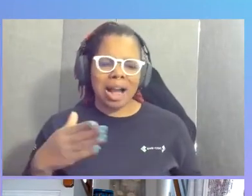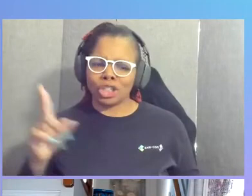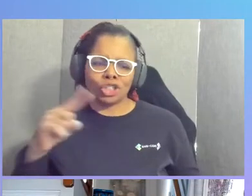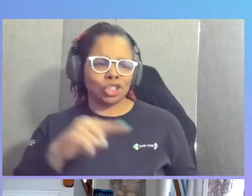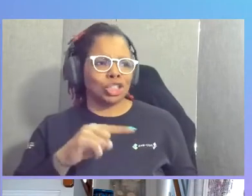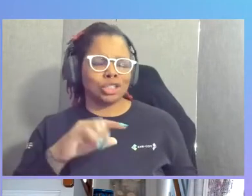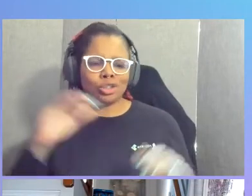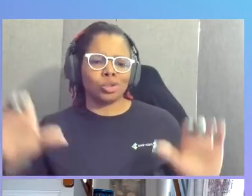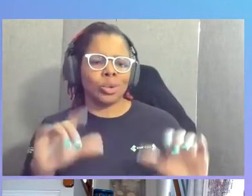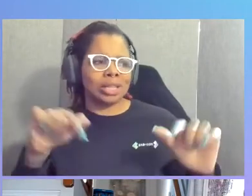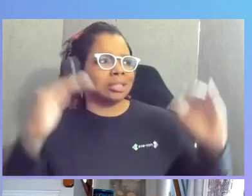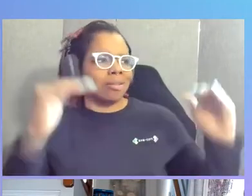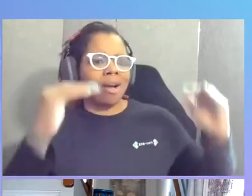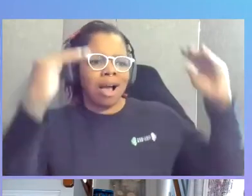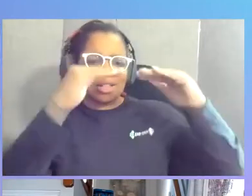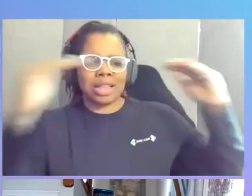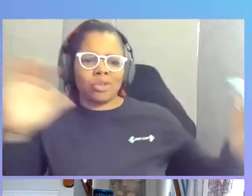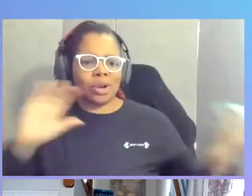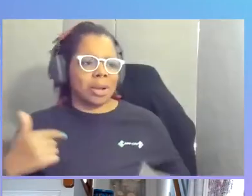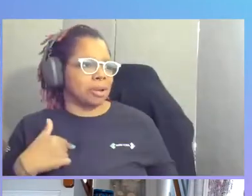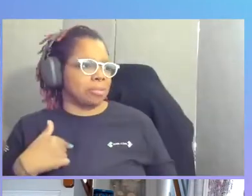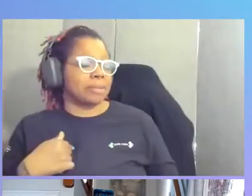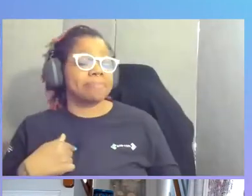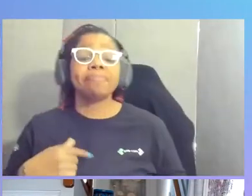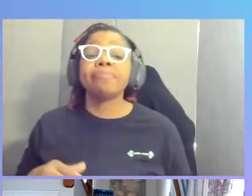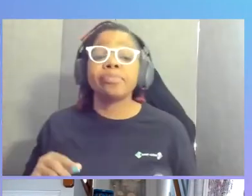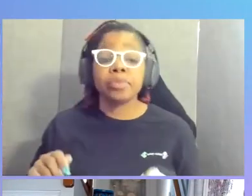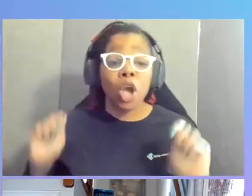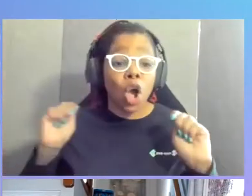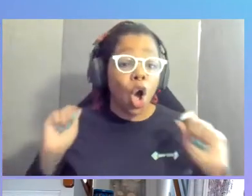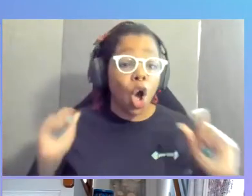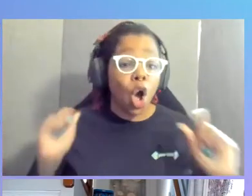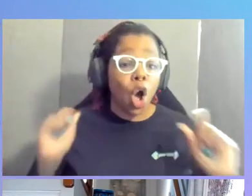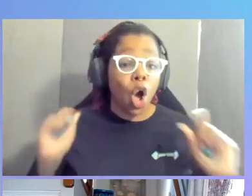will. And all of these things,